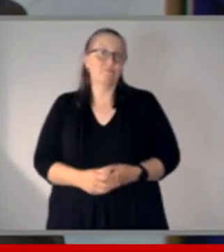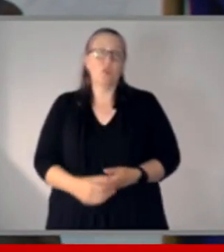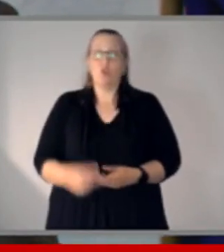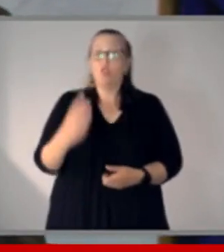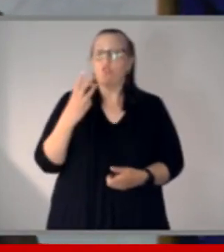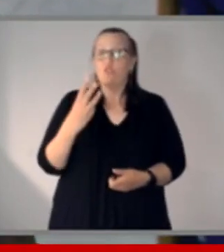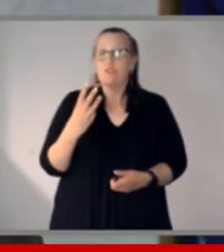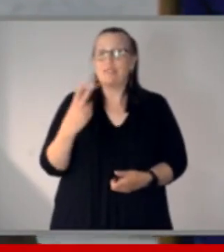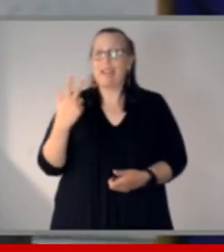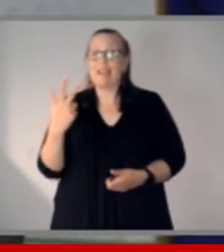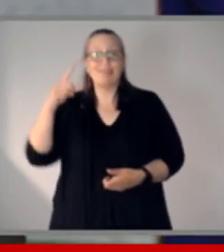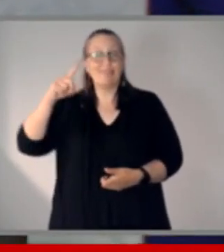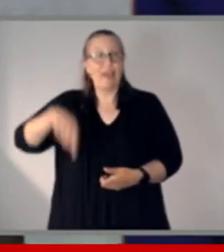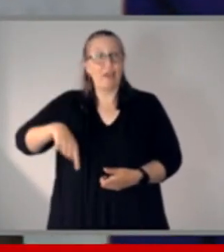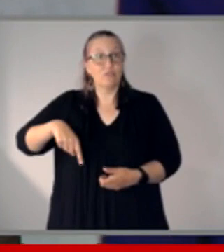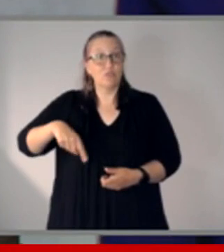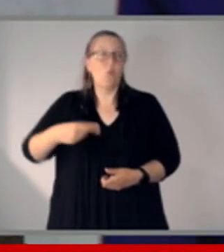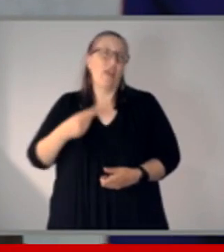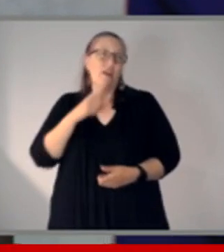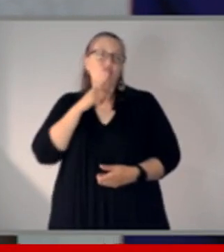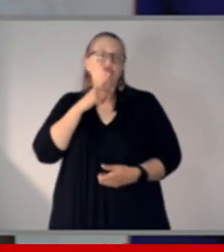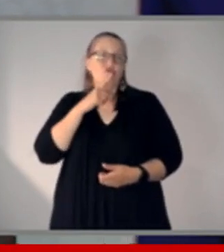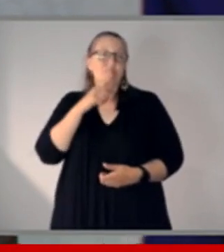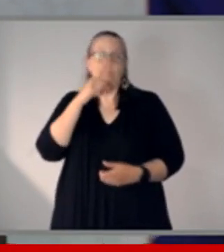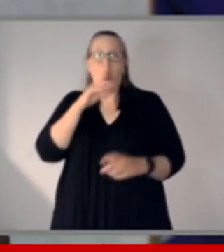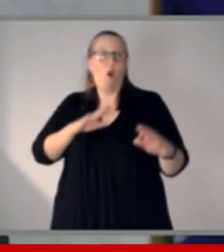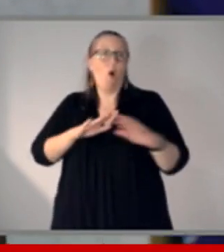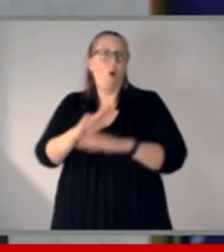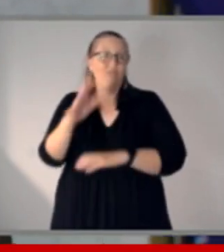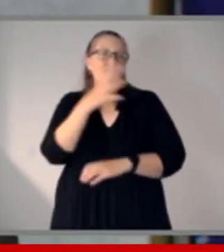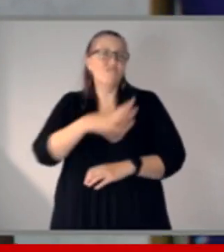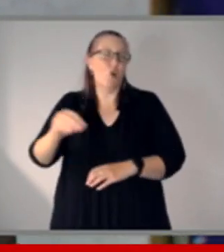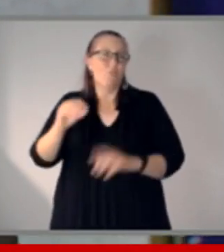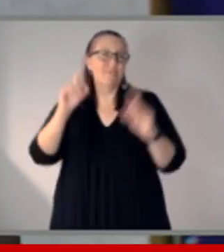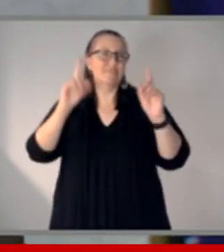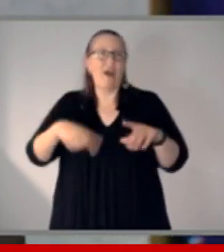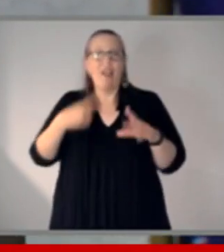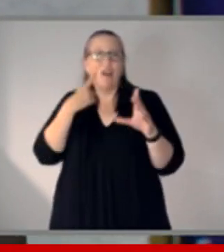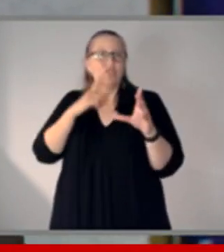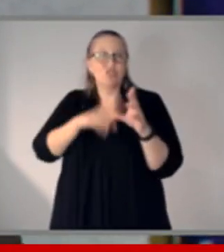38,165 cases since the beginning of last year, and sadly 948 deaths.